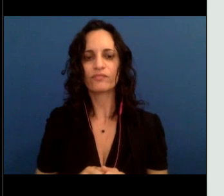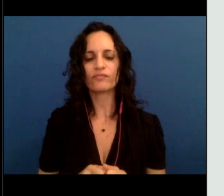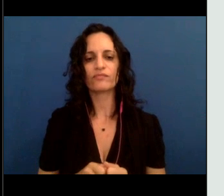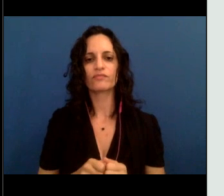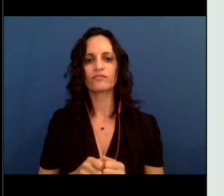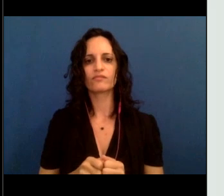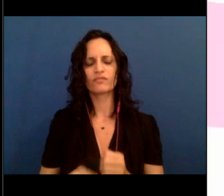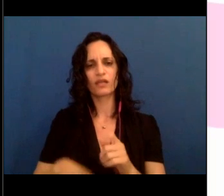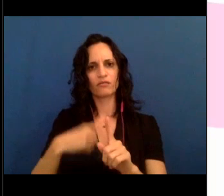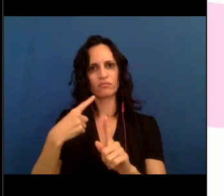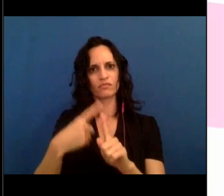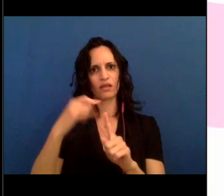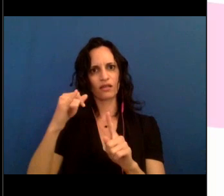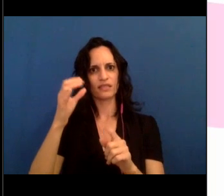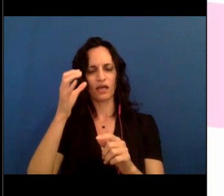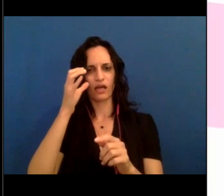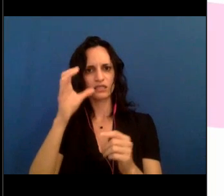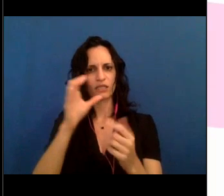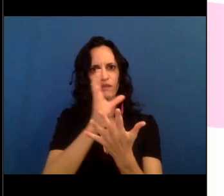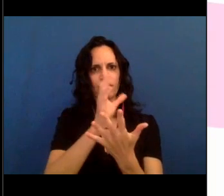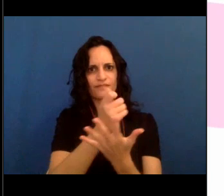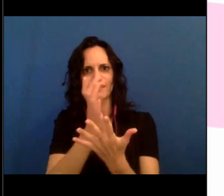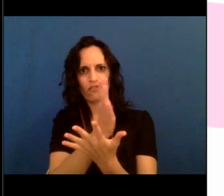been welcome in the field,